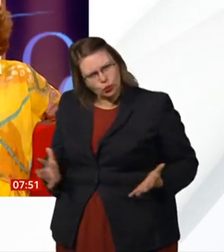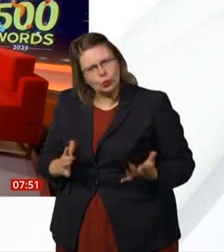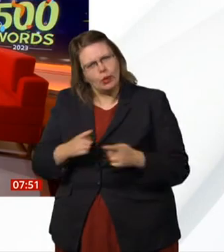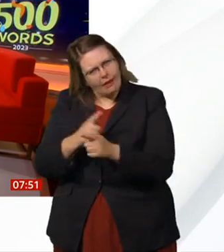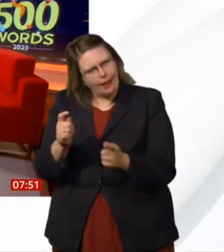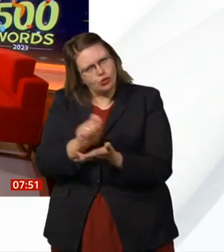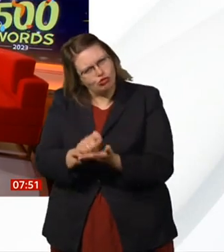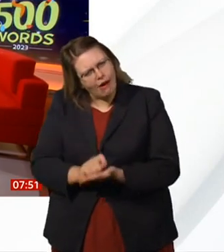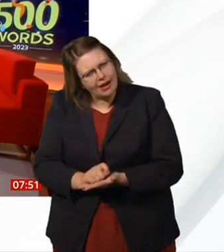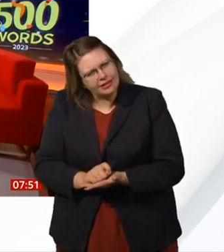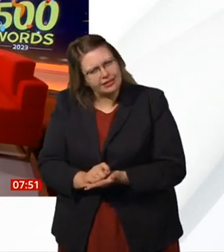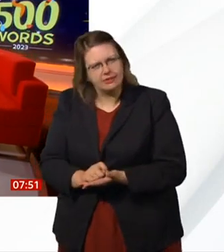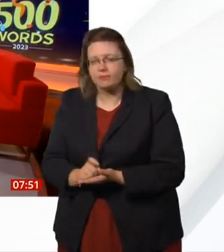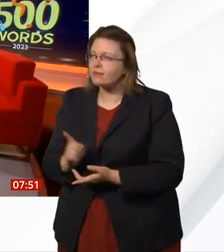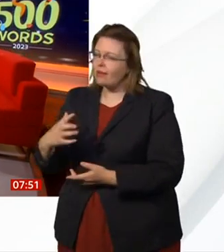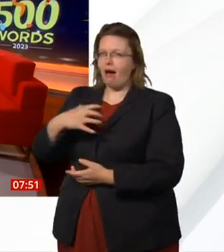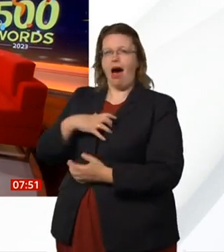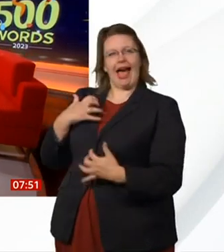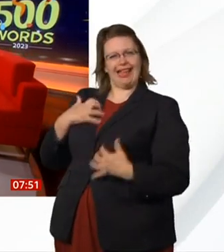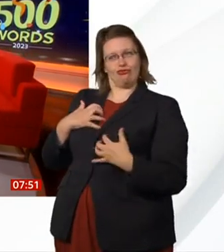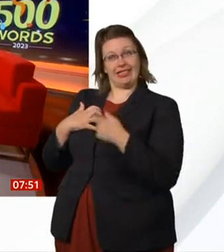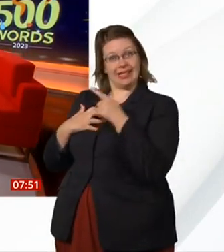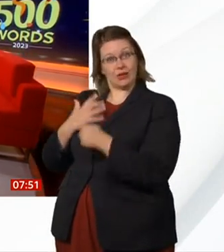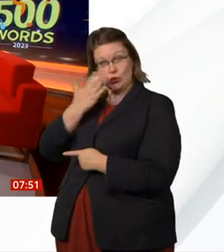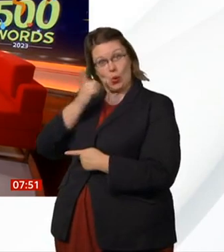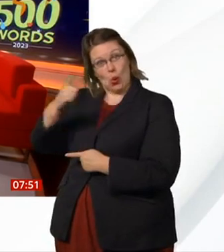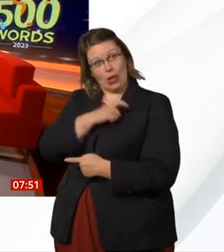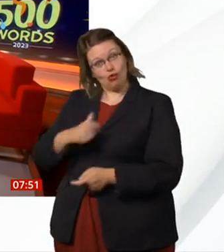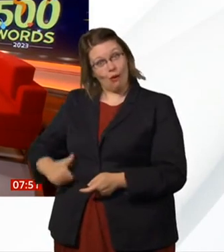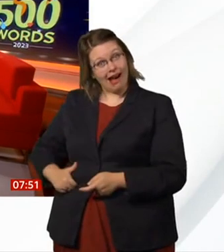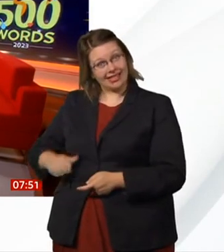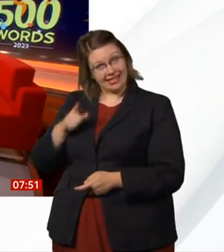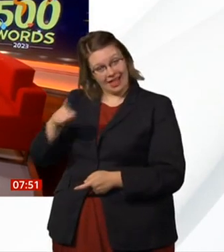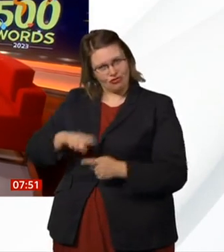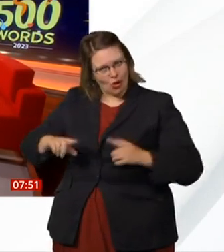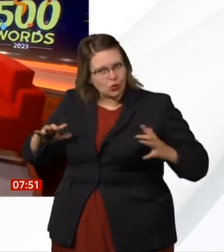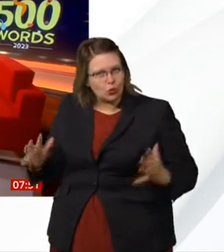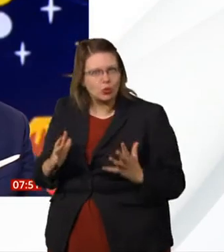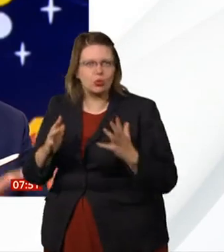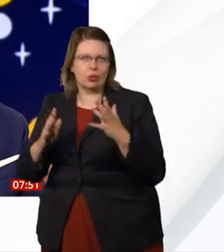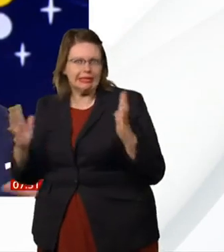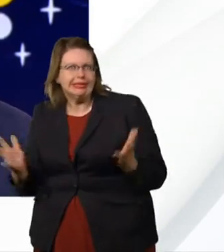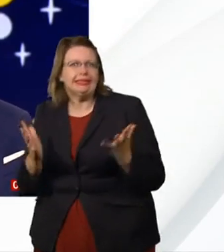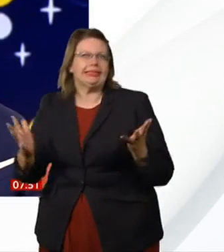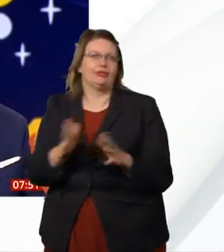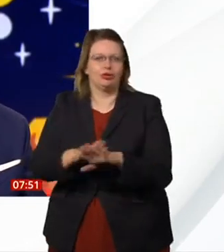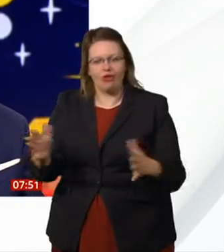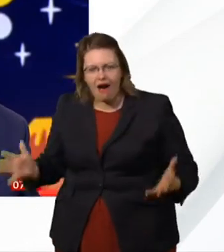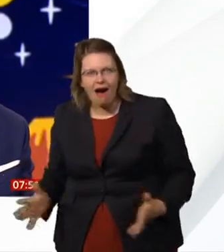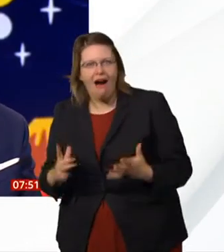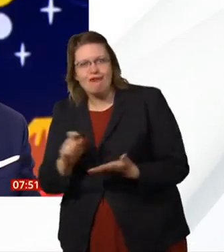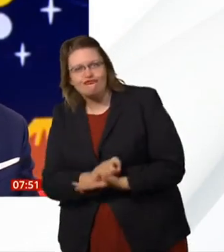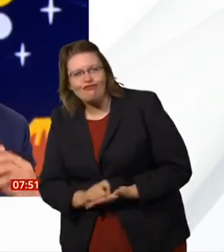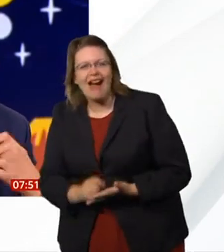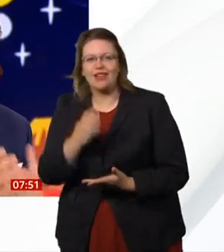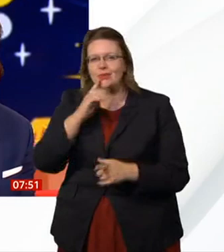encourage it. It's really interesting you mentioned that, because the school we just showed there in Doncaster are doing brilliant things to use like graphic novels and that kind of thing to try to make it more